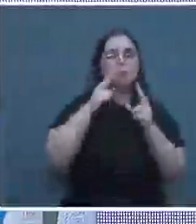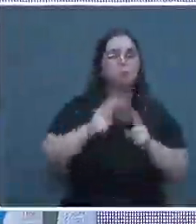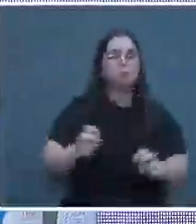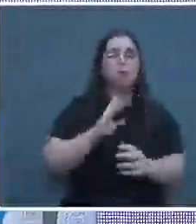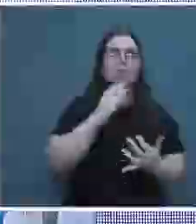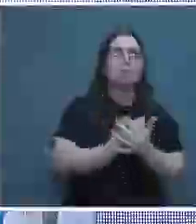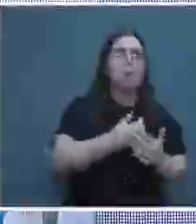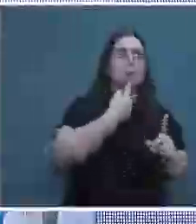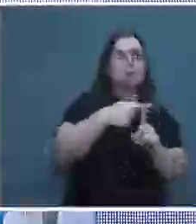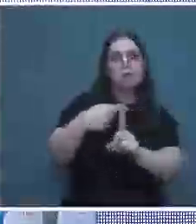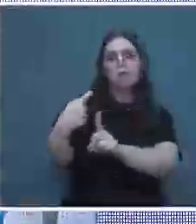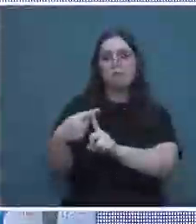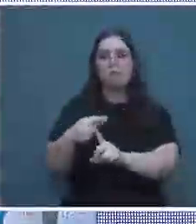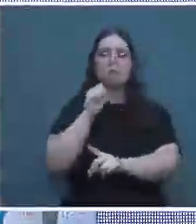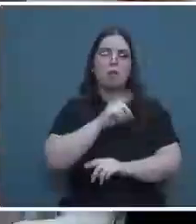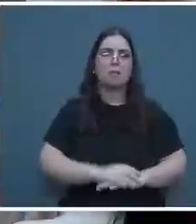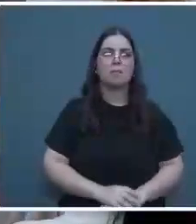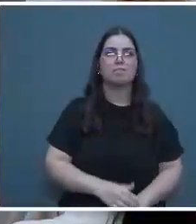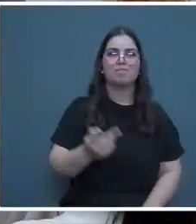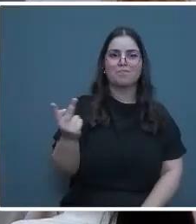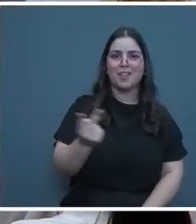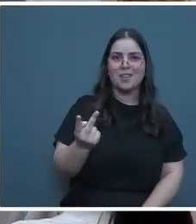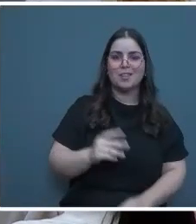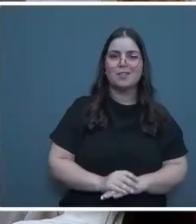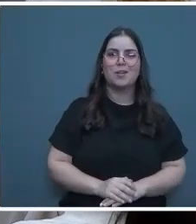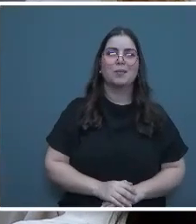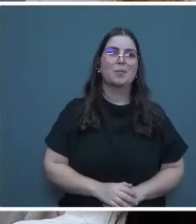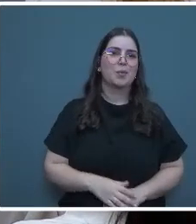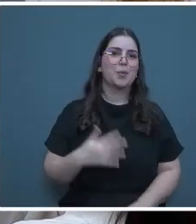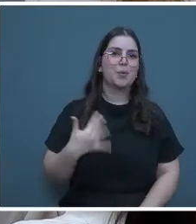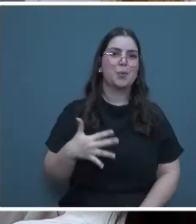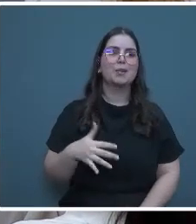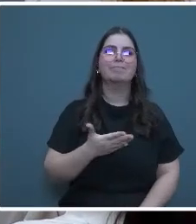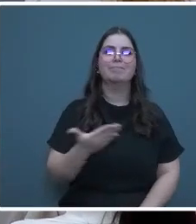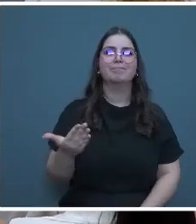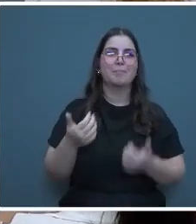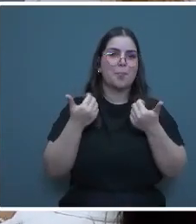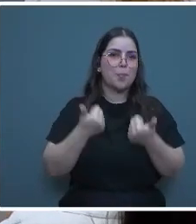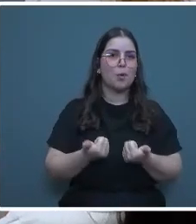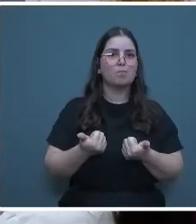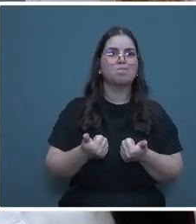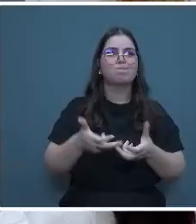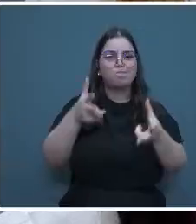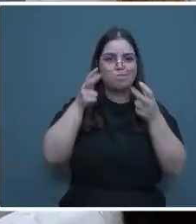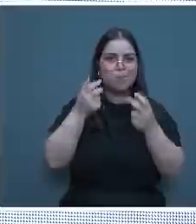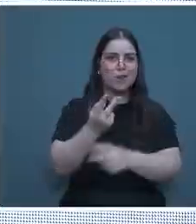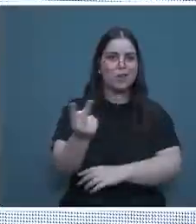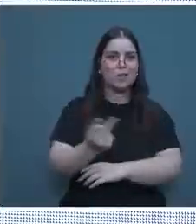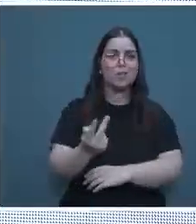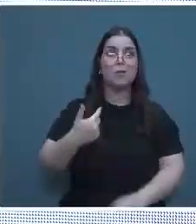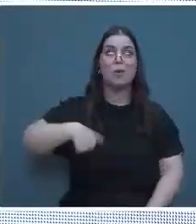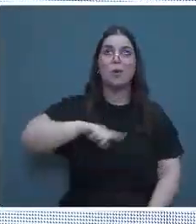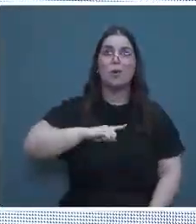of the occasions. Yulia and Senida, it was very good to listen to you. We